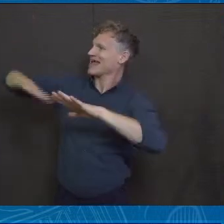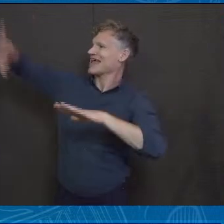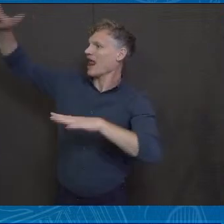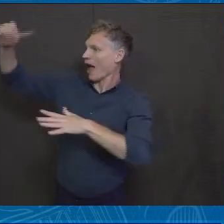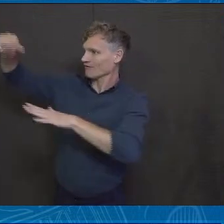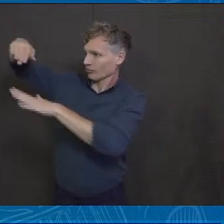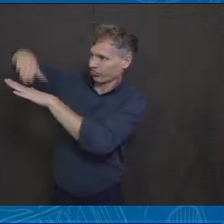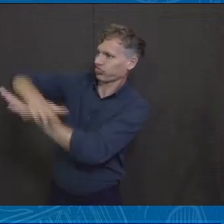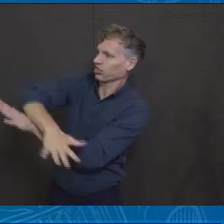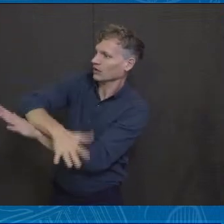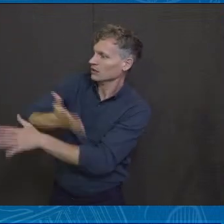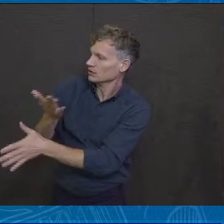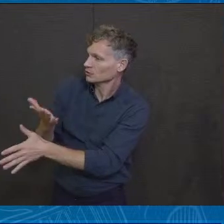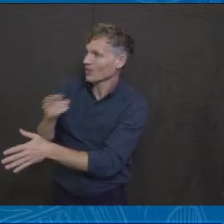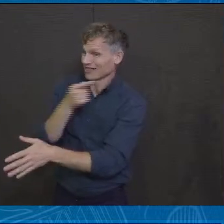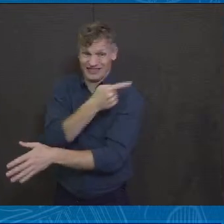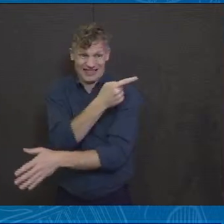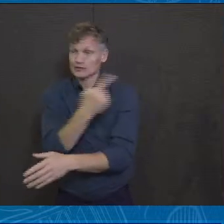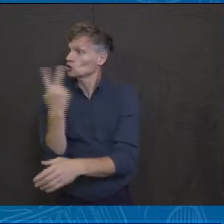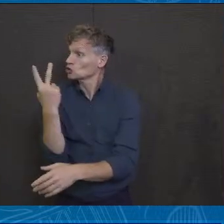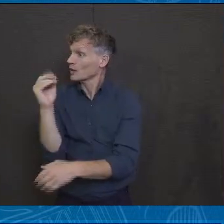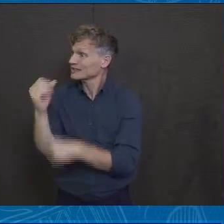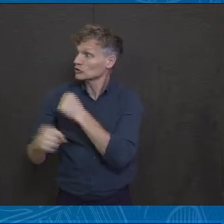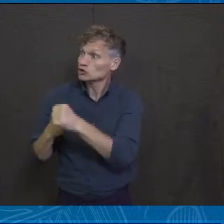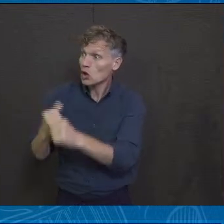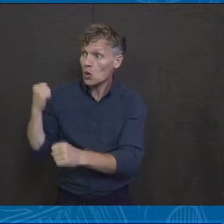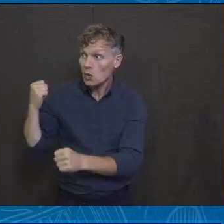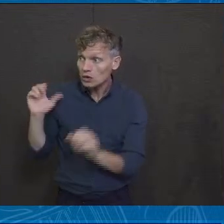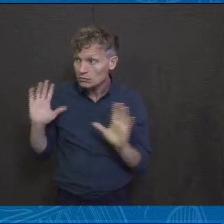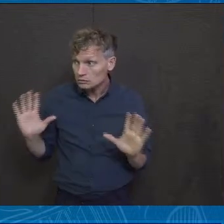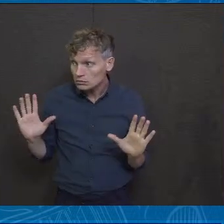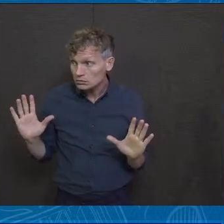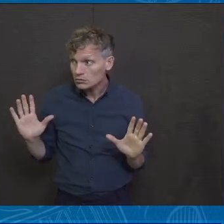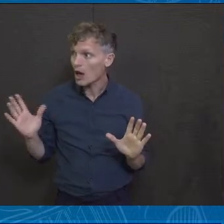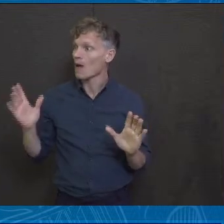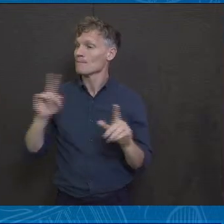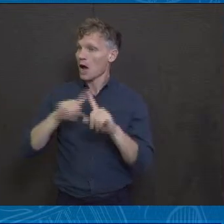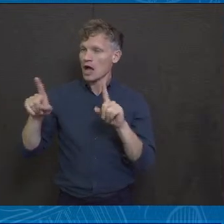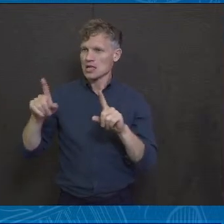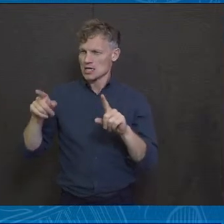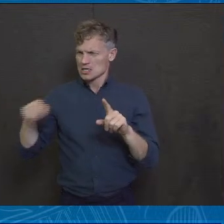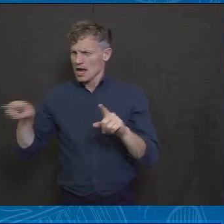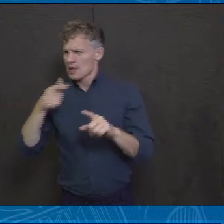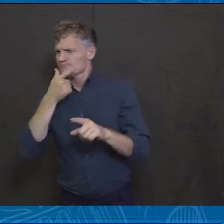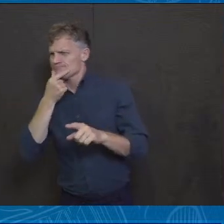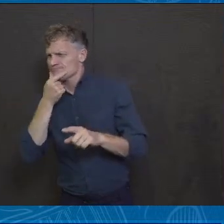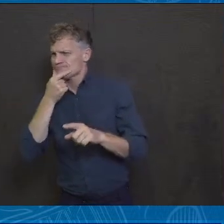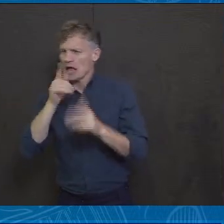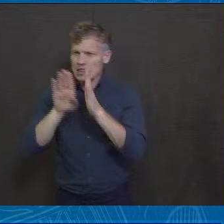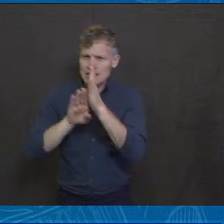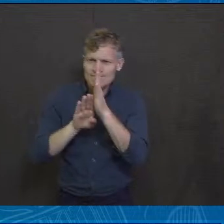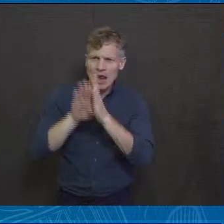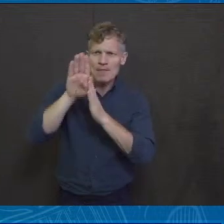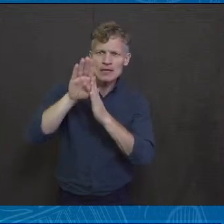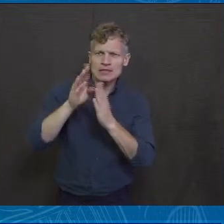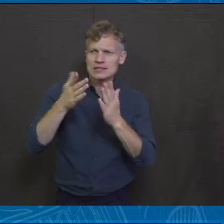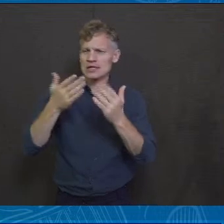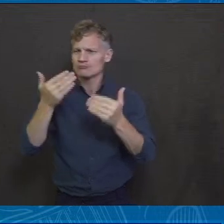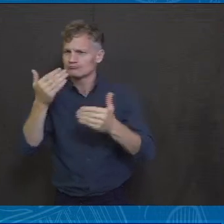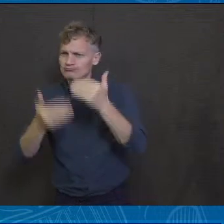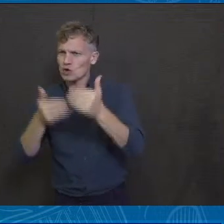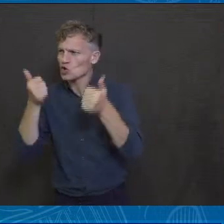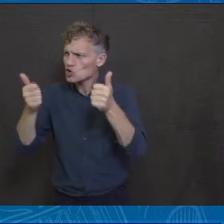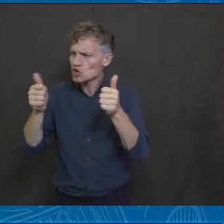20 years ago, and with rapid development and without proper maintenance, the hilly area was prone to slope failures. So the